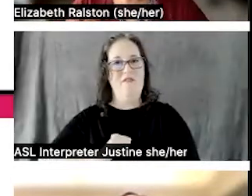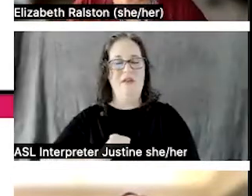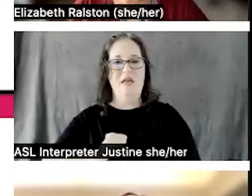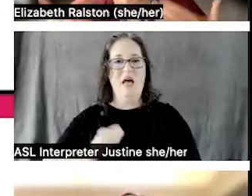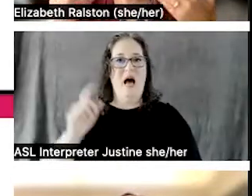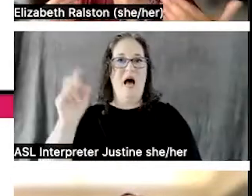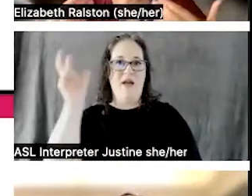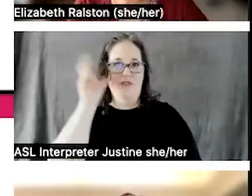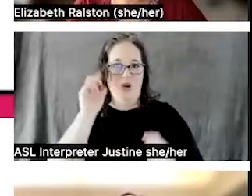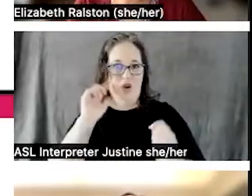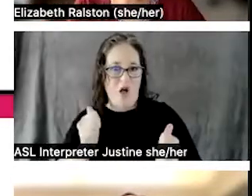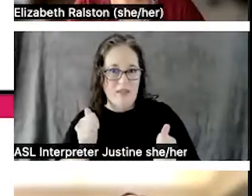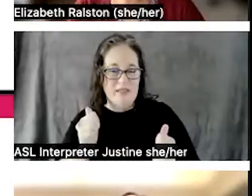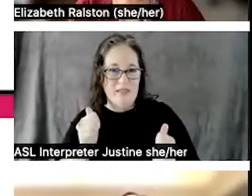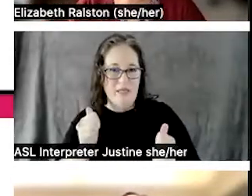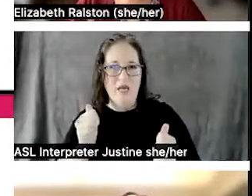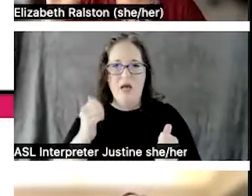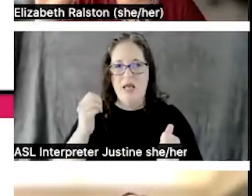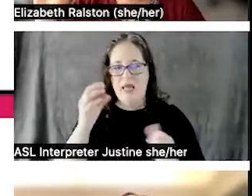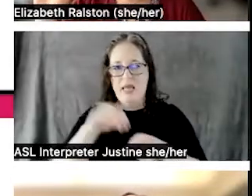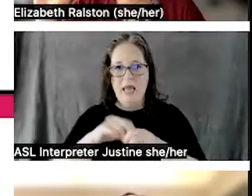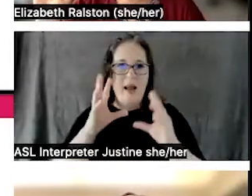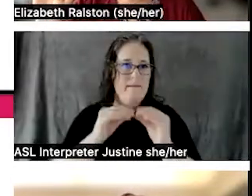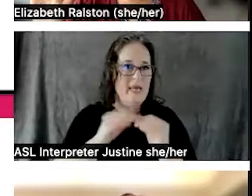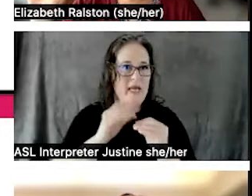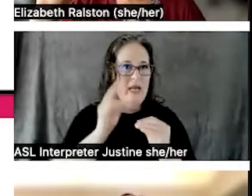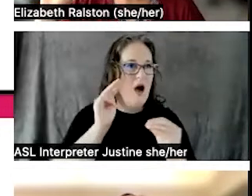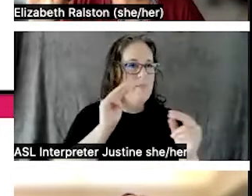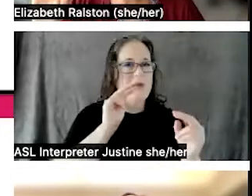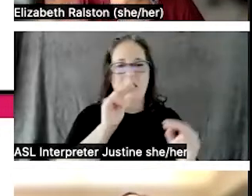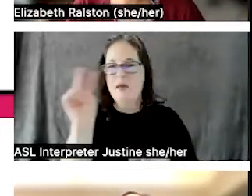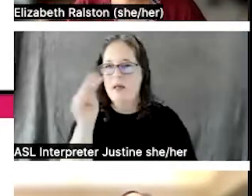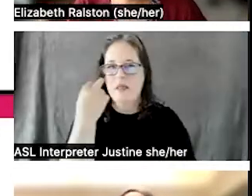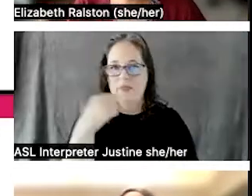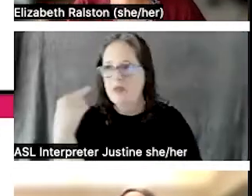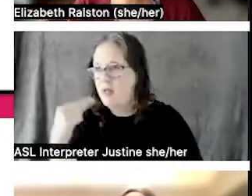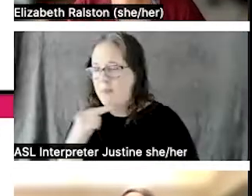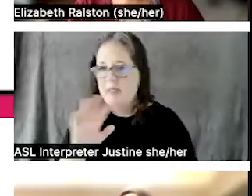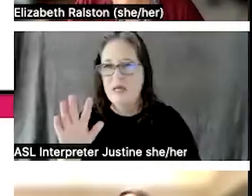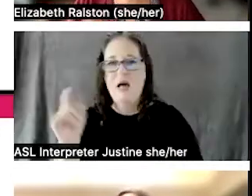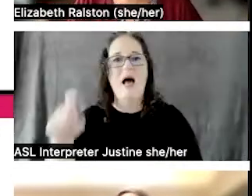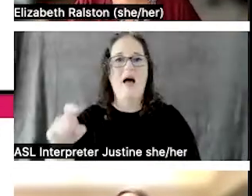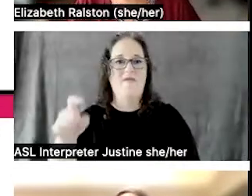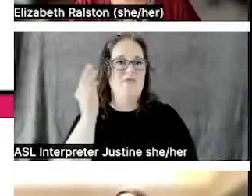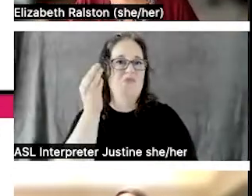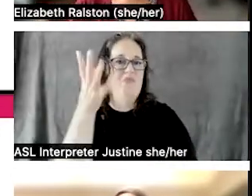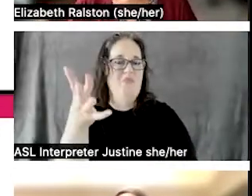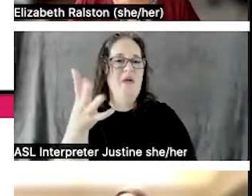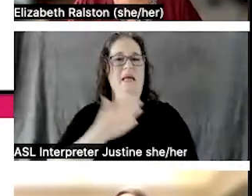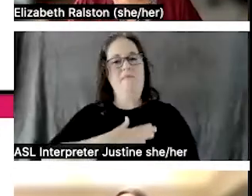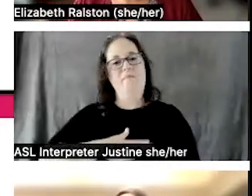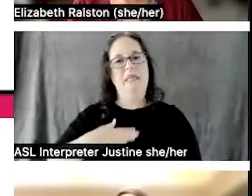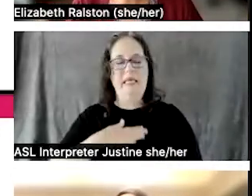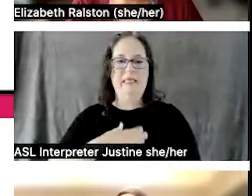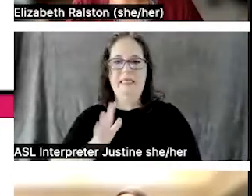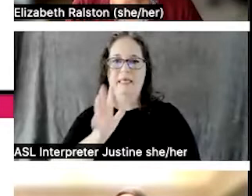I'm relying on reading lips, and so I have to speak up and say, my access need is please articulate, please